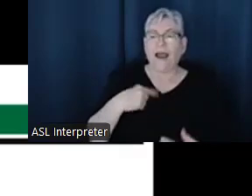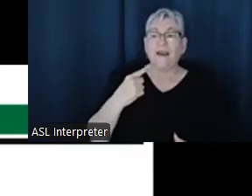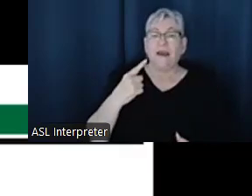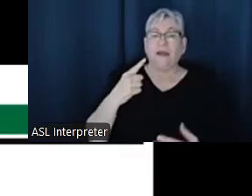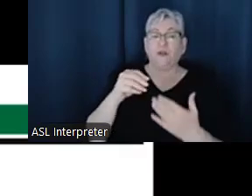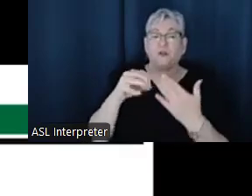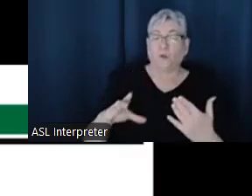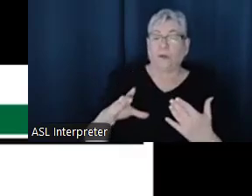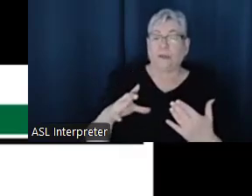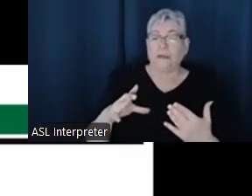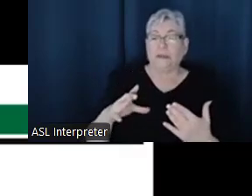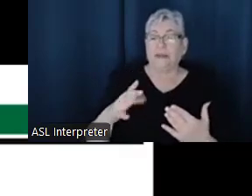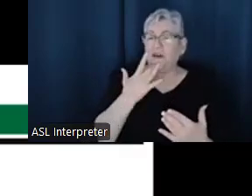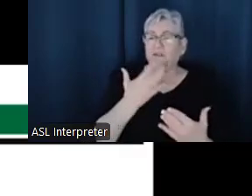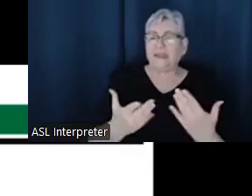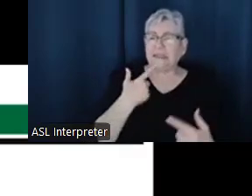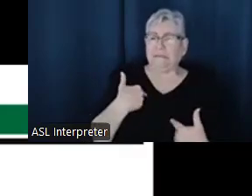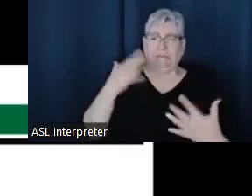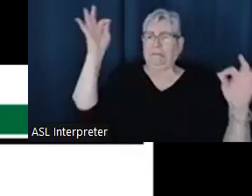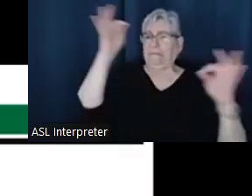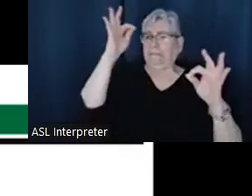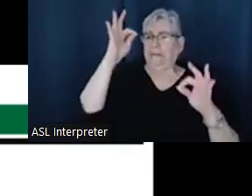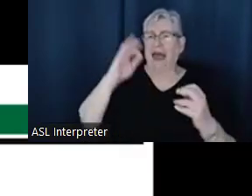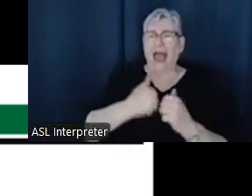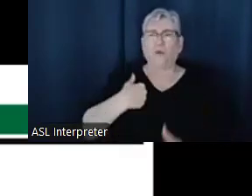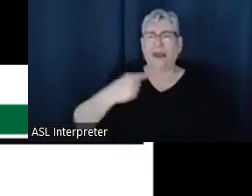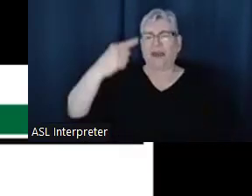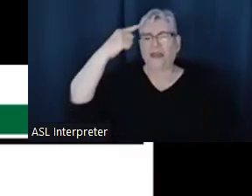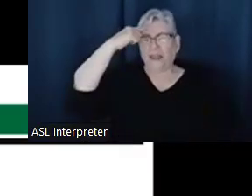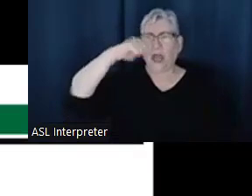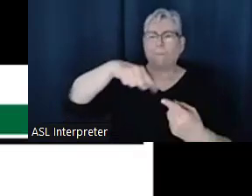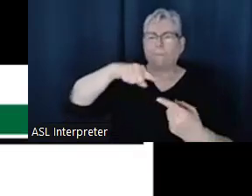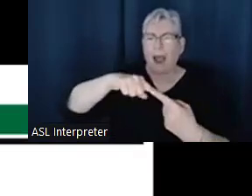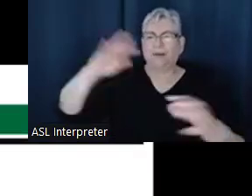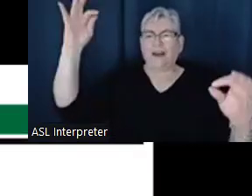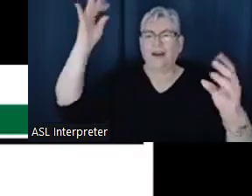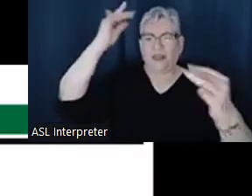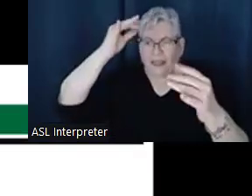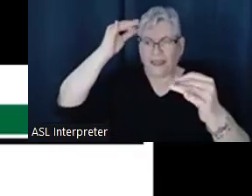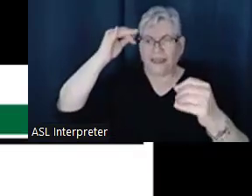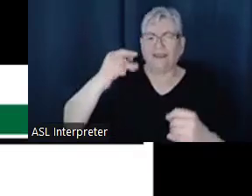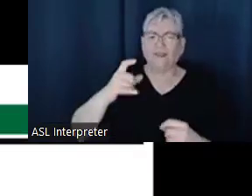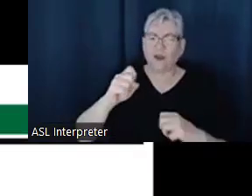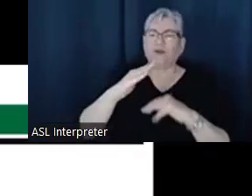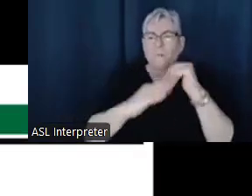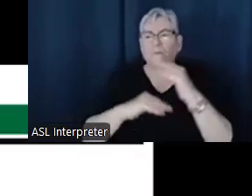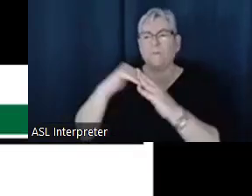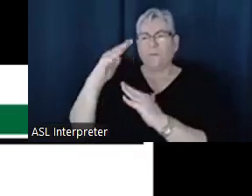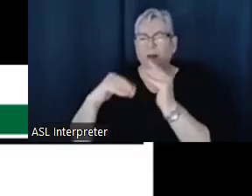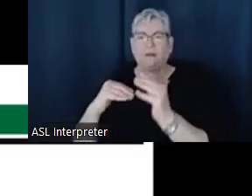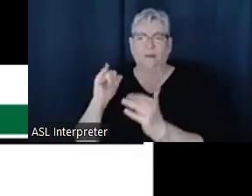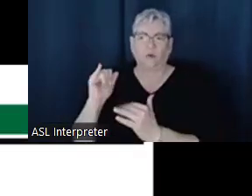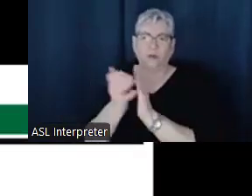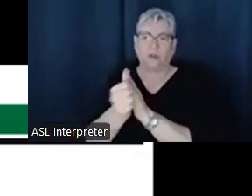means. How do I think about thinking? So that shows me that we definitely need to build those skills. Go ahead.